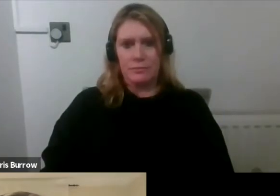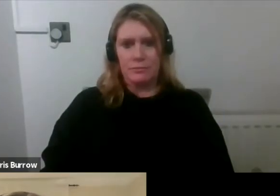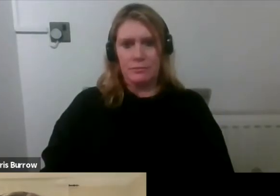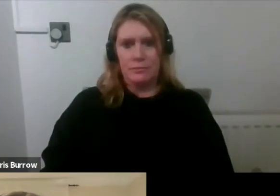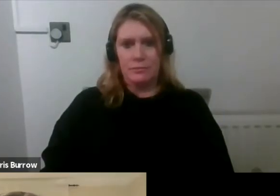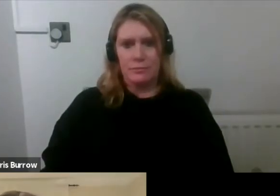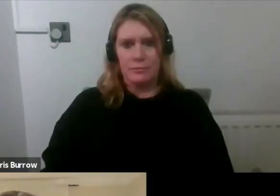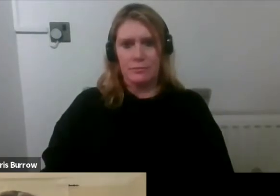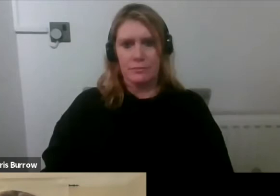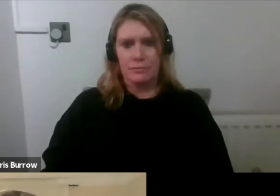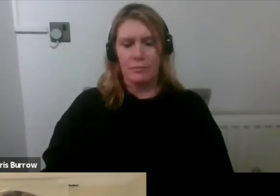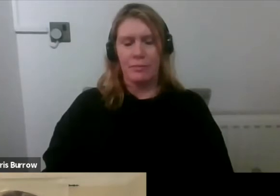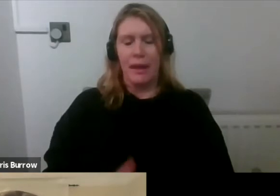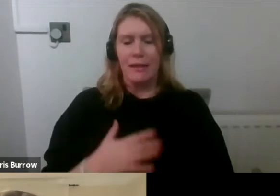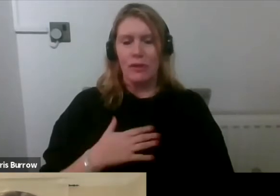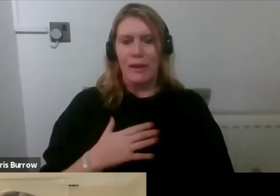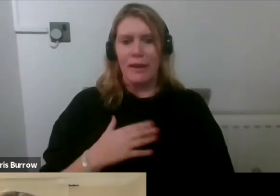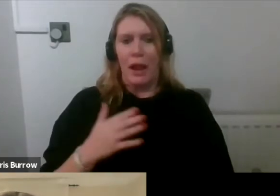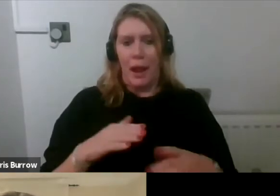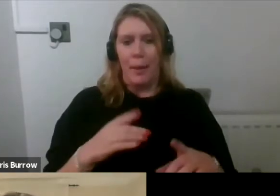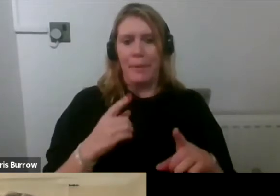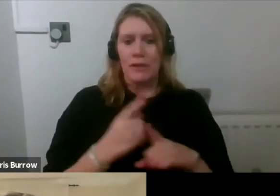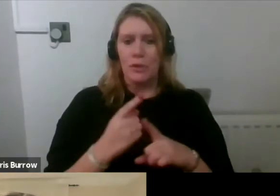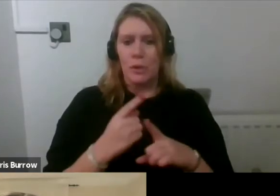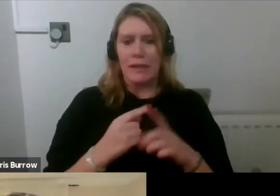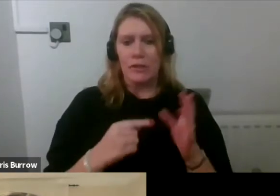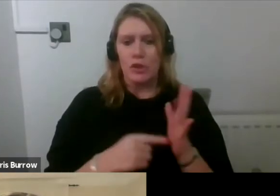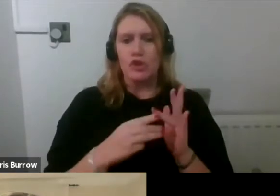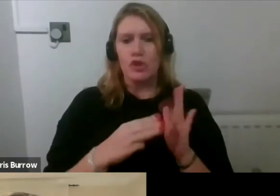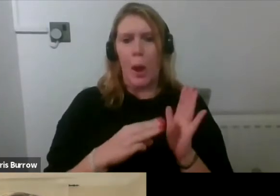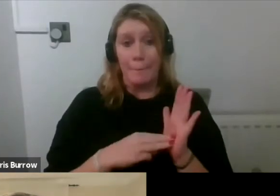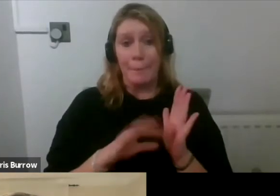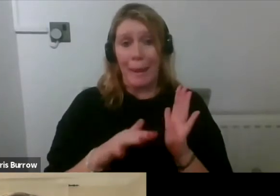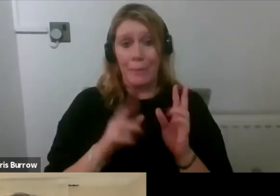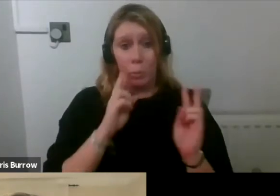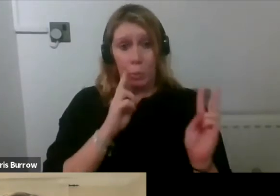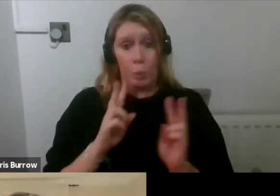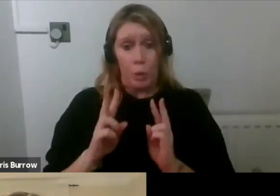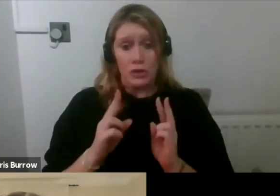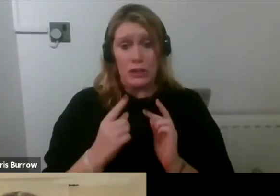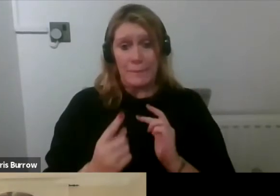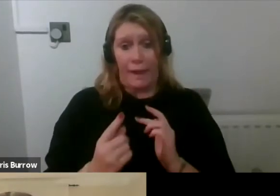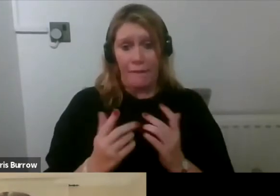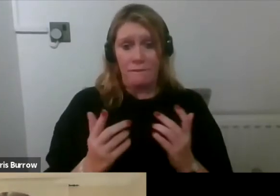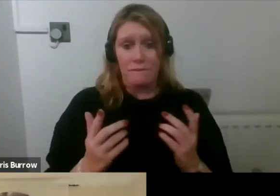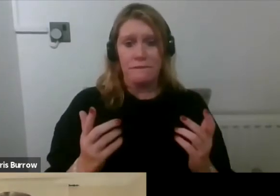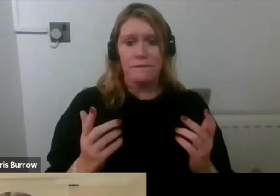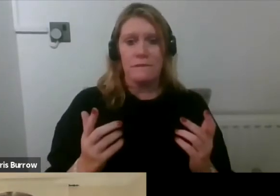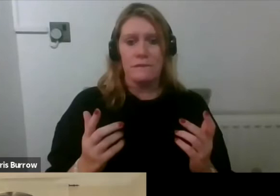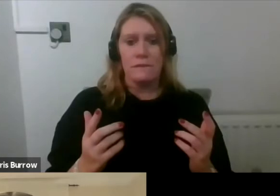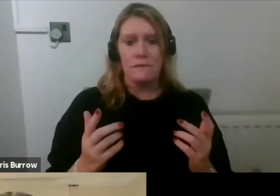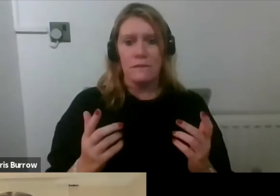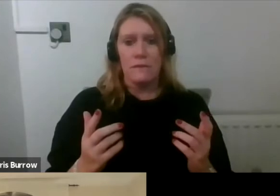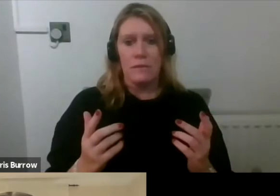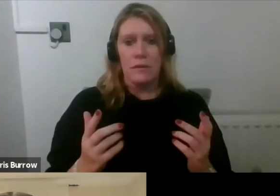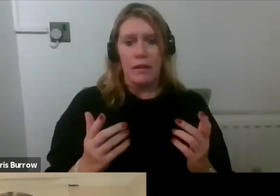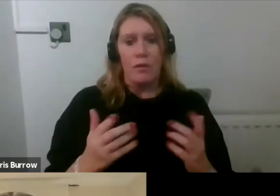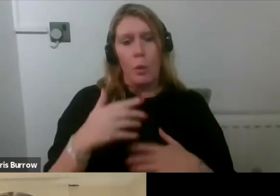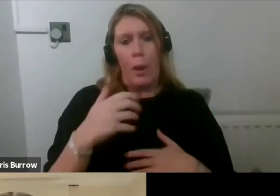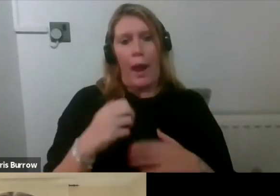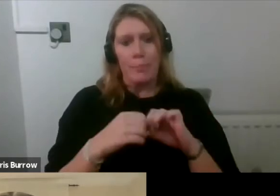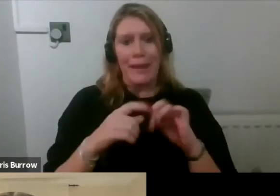interesting. I think I was talking to Tom Ferber, who might be watching us, but about this. If you don't have a BSL